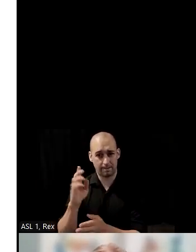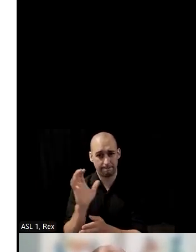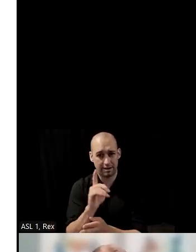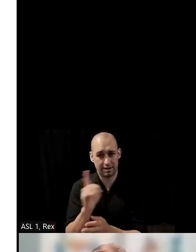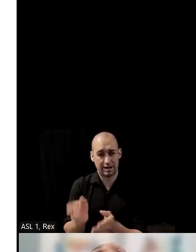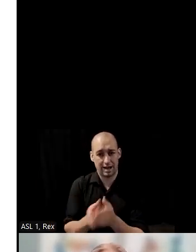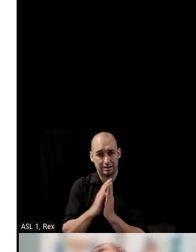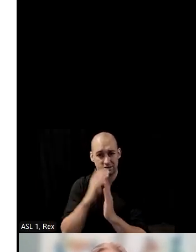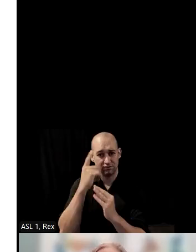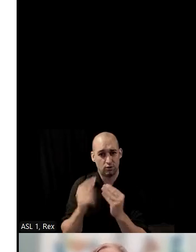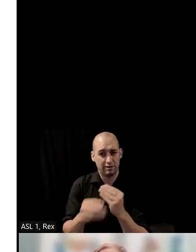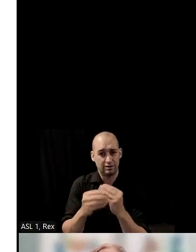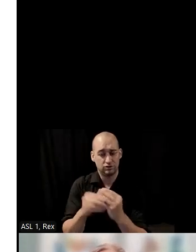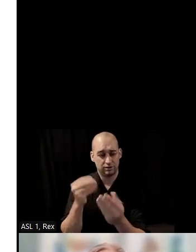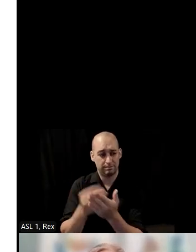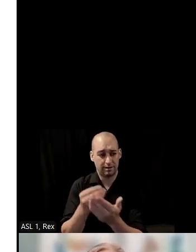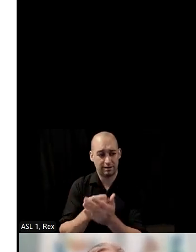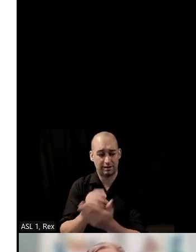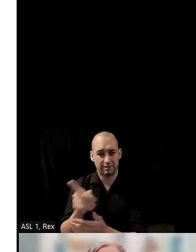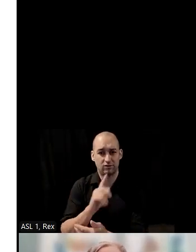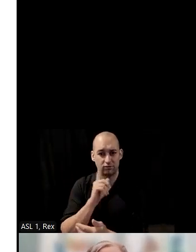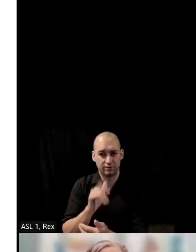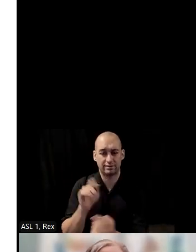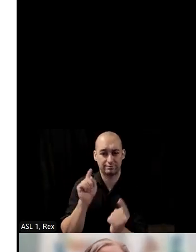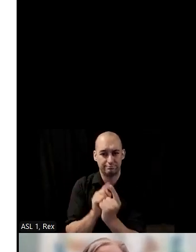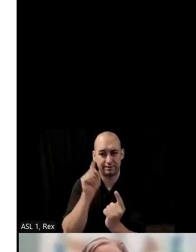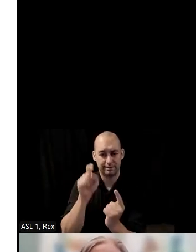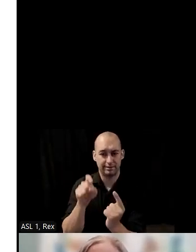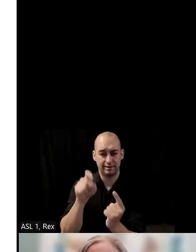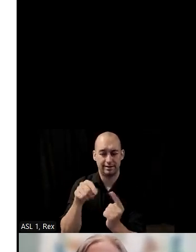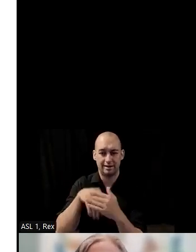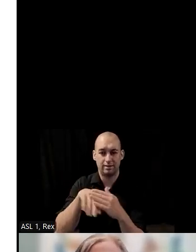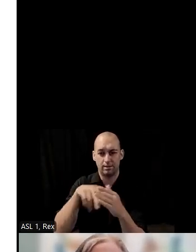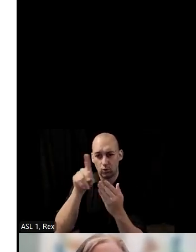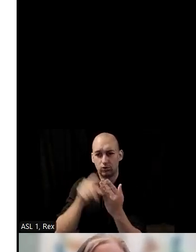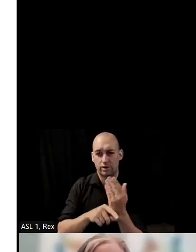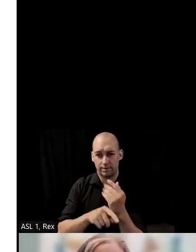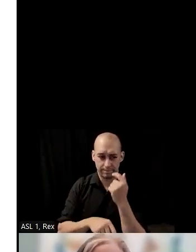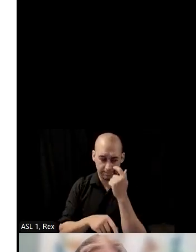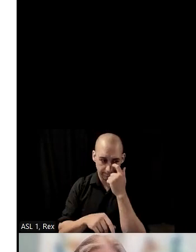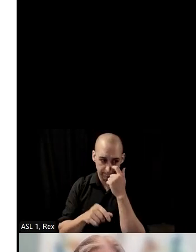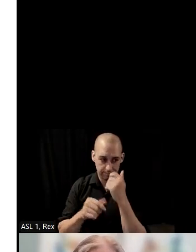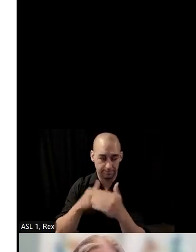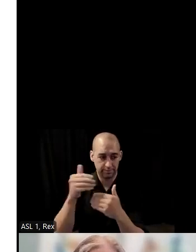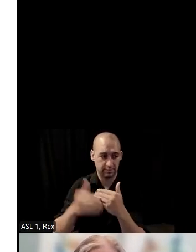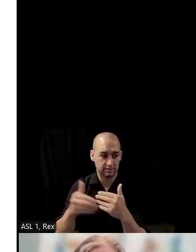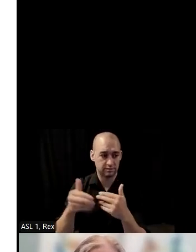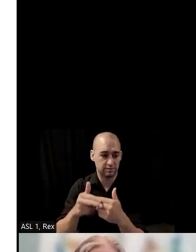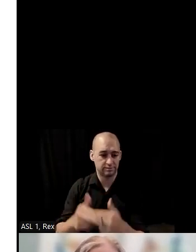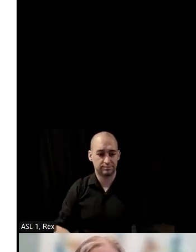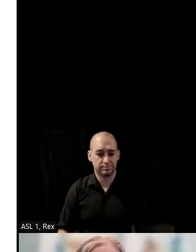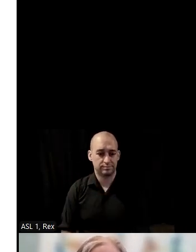those additional funds so that they can really truly meet the need in the program. Next slide.